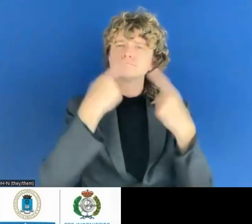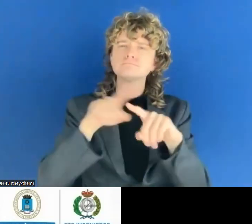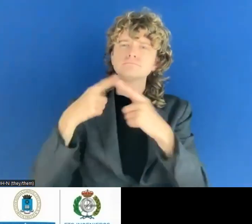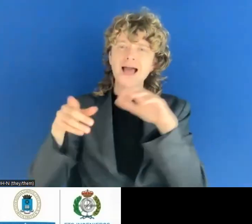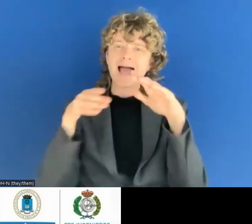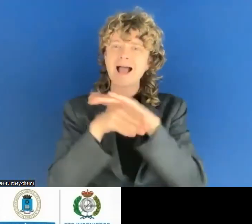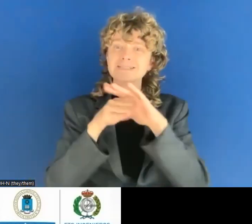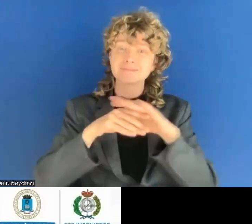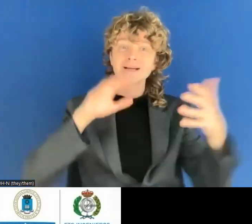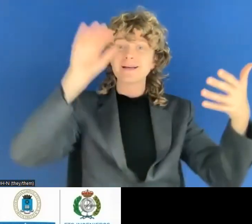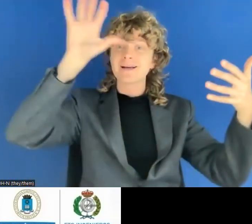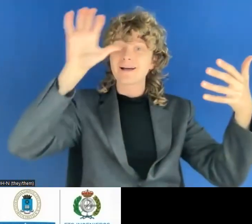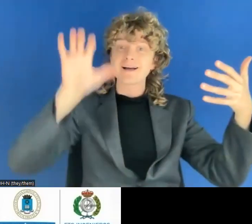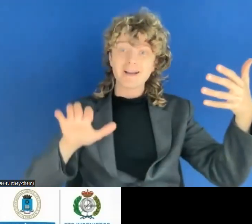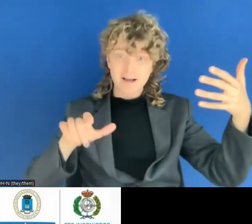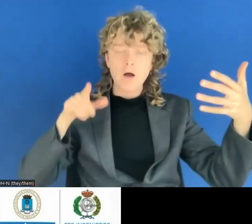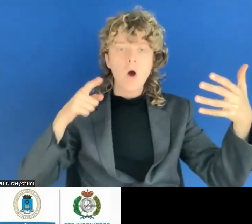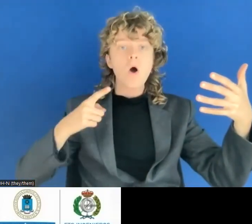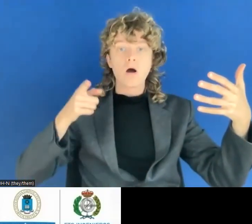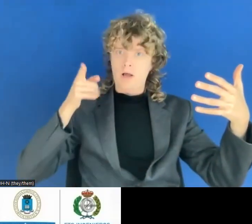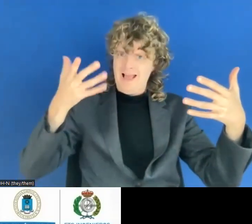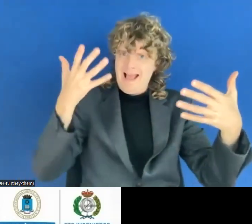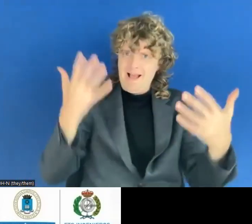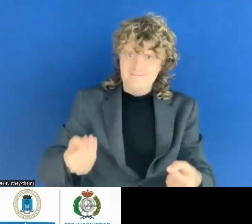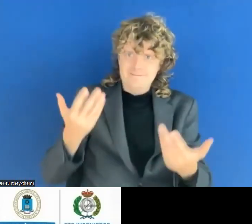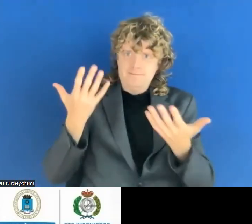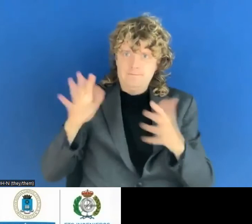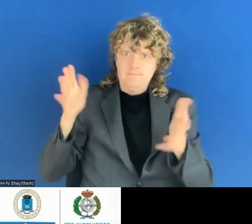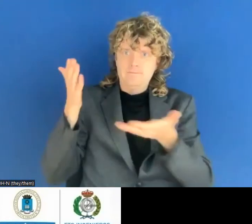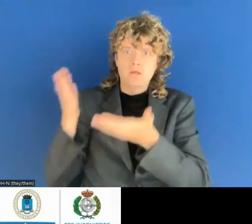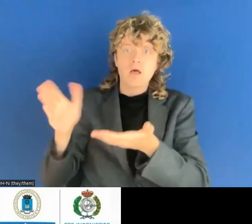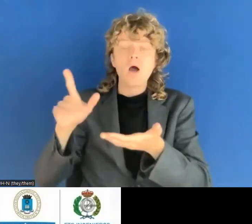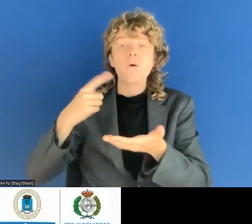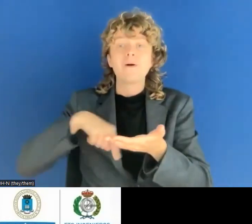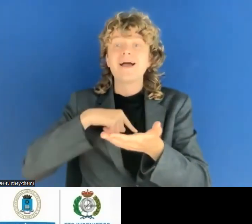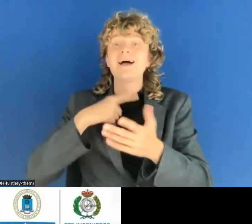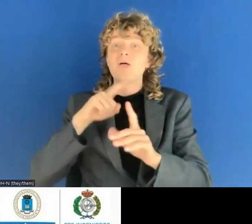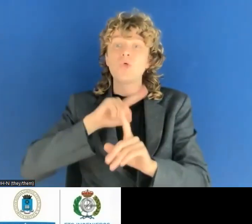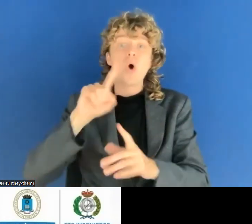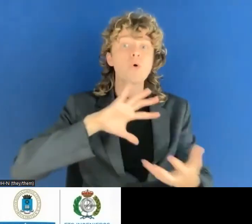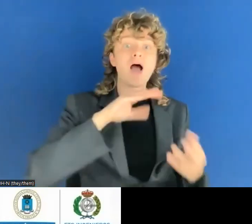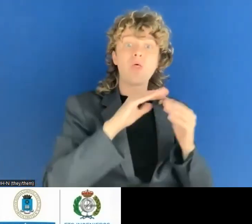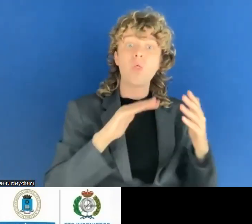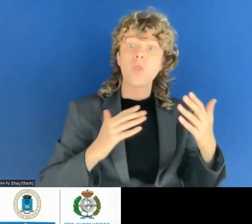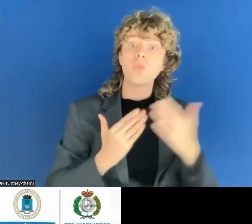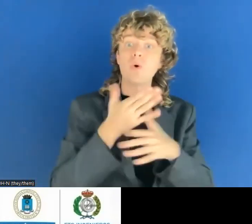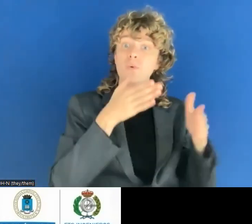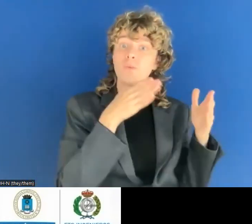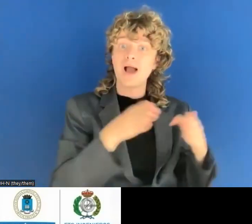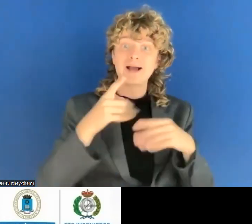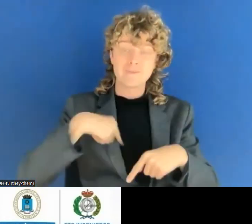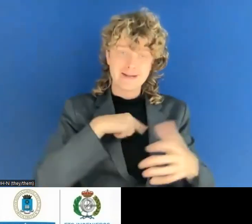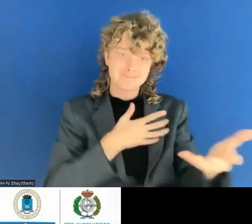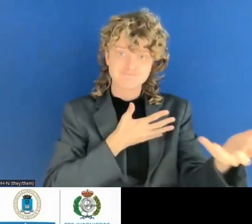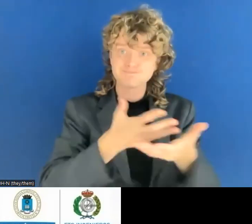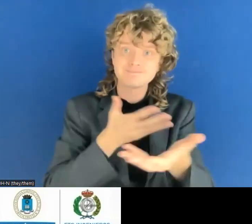If you just don't create new ways of interaction. And when you need to create